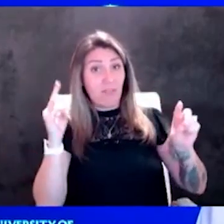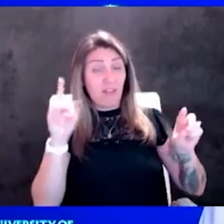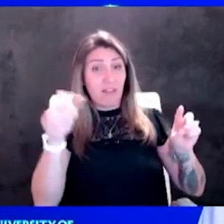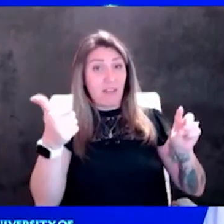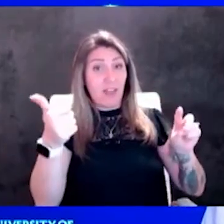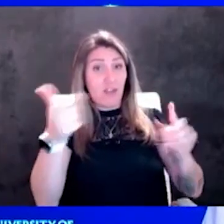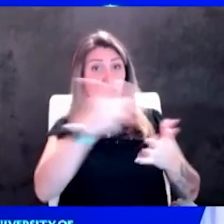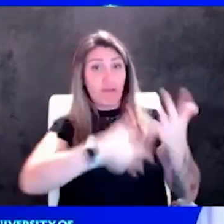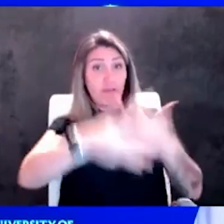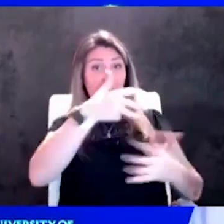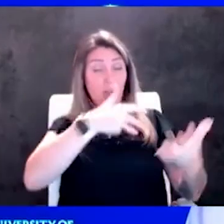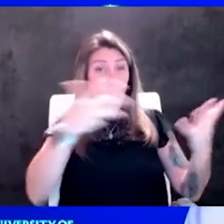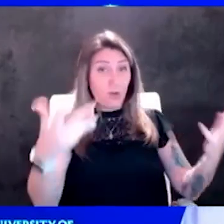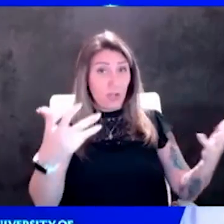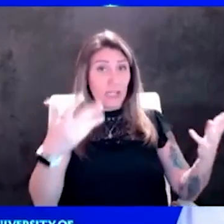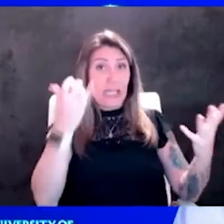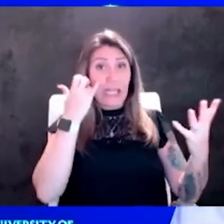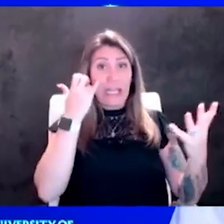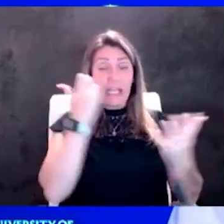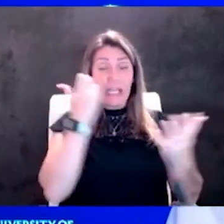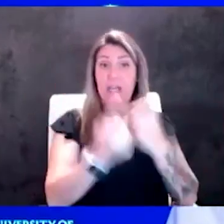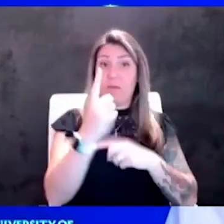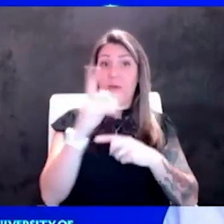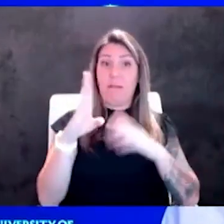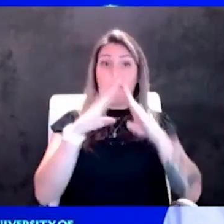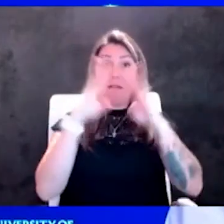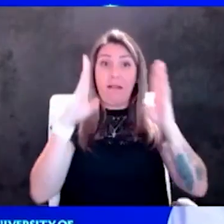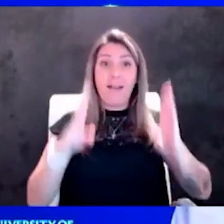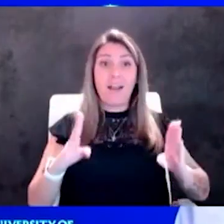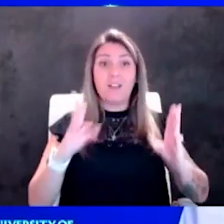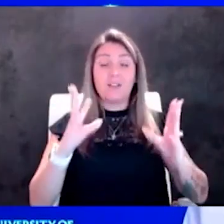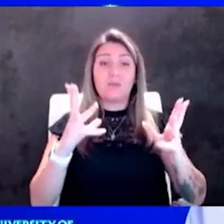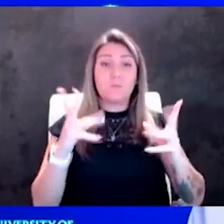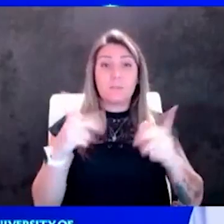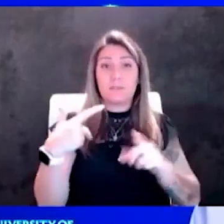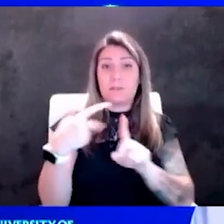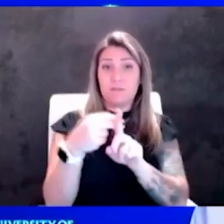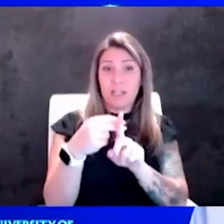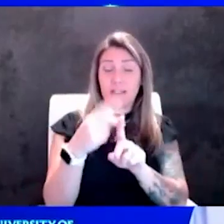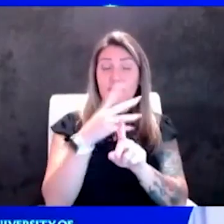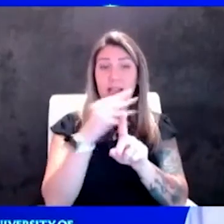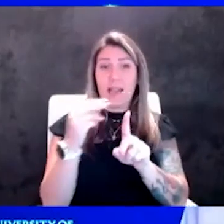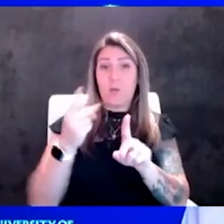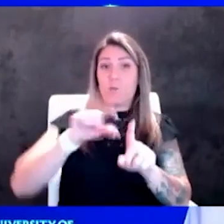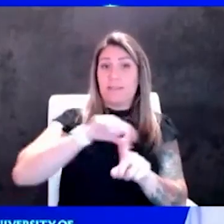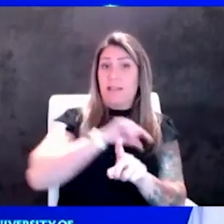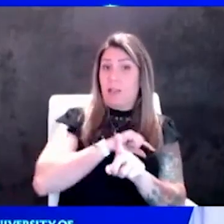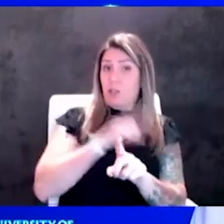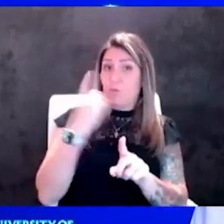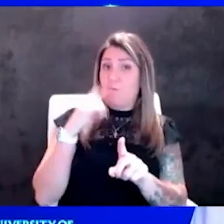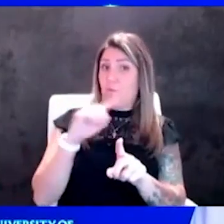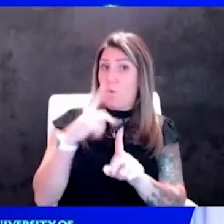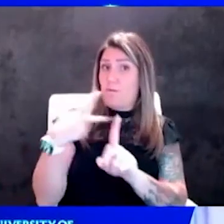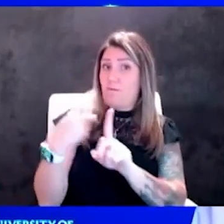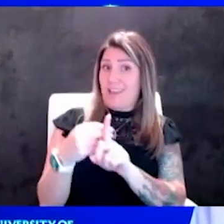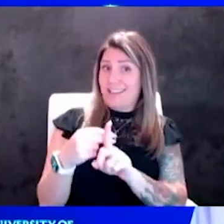if everybody in that household who was vaccinated who was eligible for vaccination. So not a clean answer, but